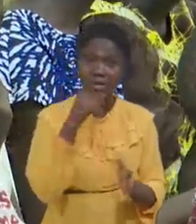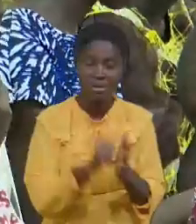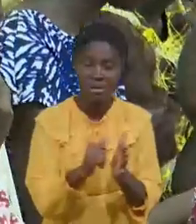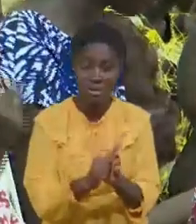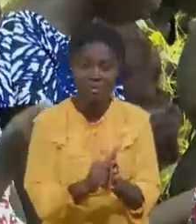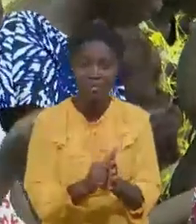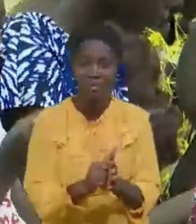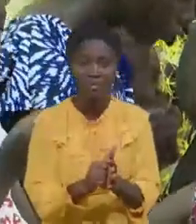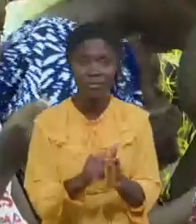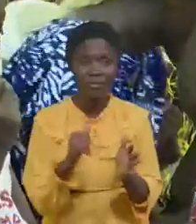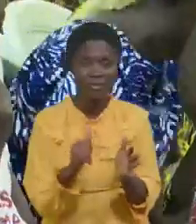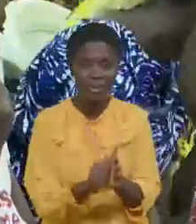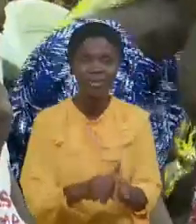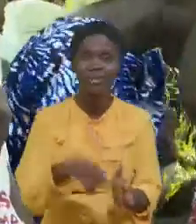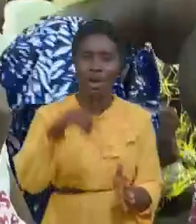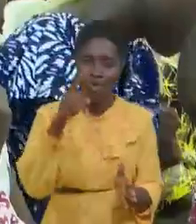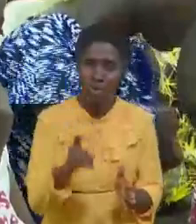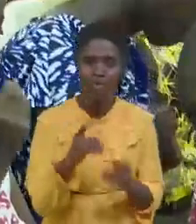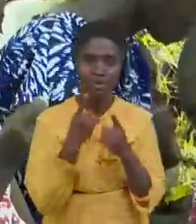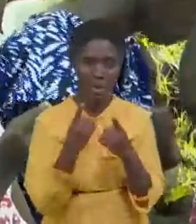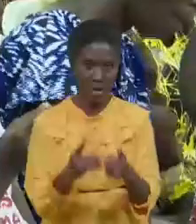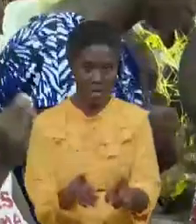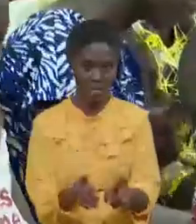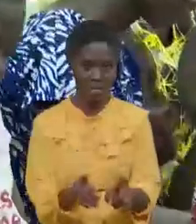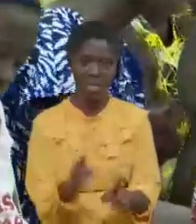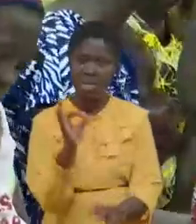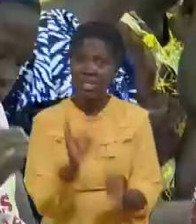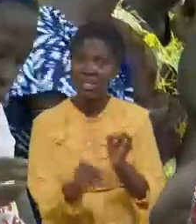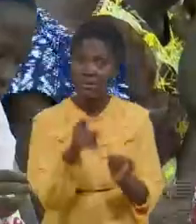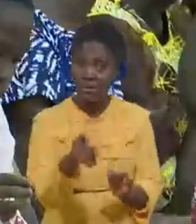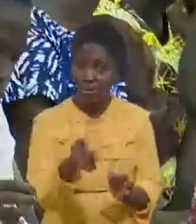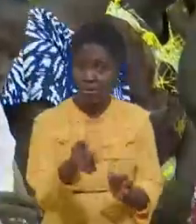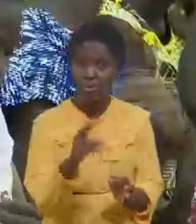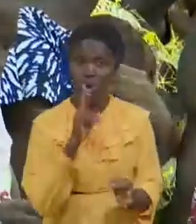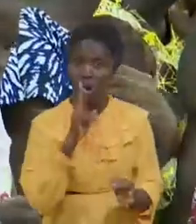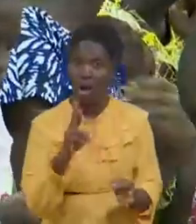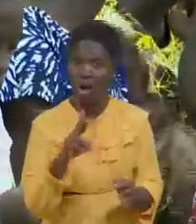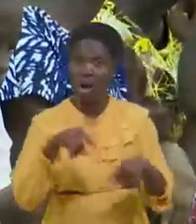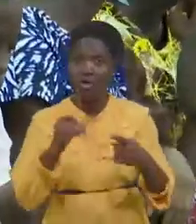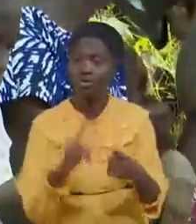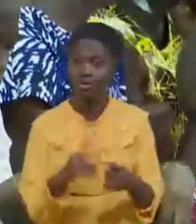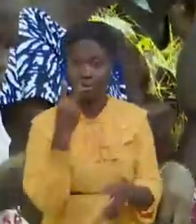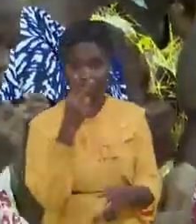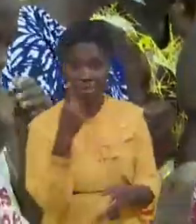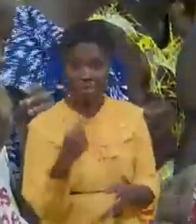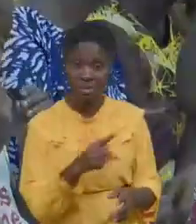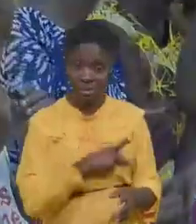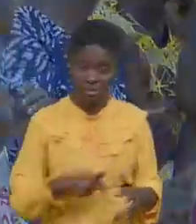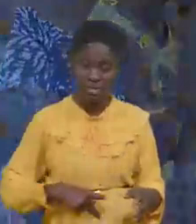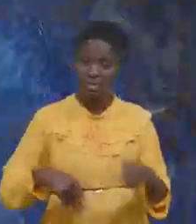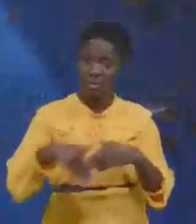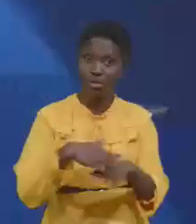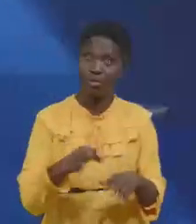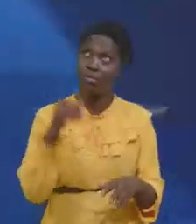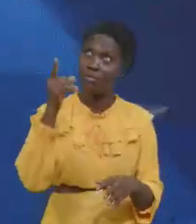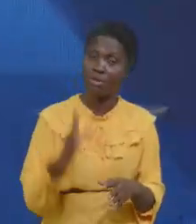that must happen if you are going to see the kingdom of God.